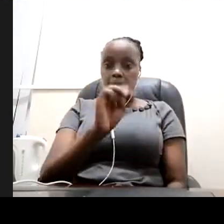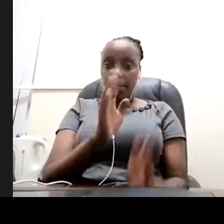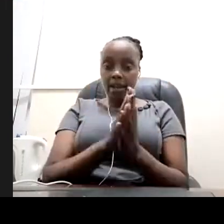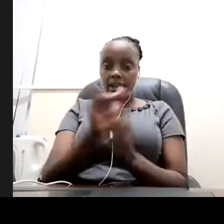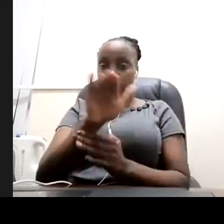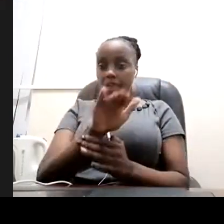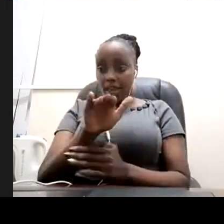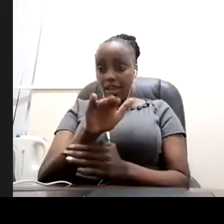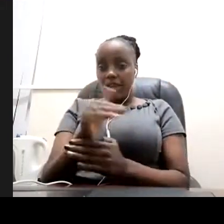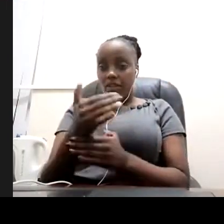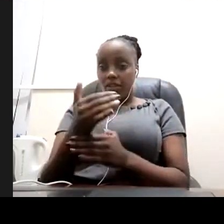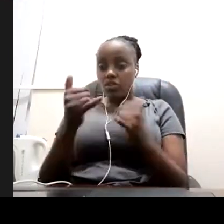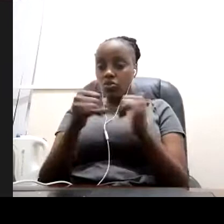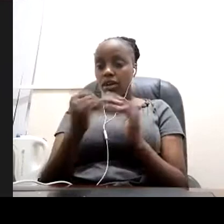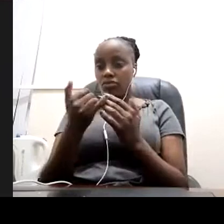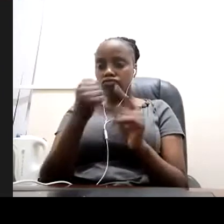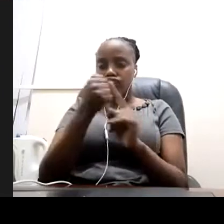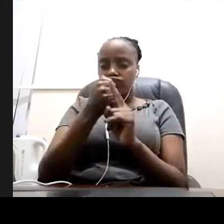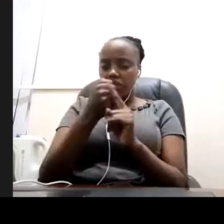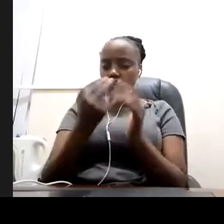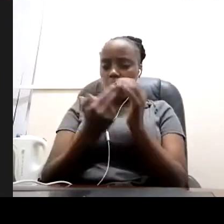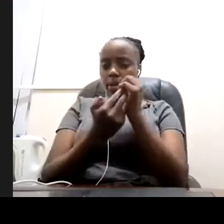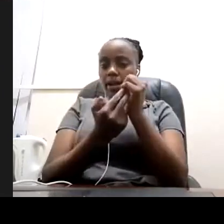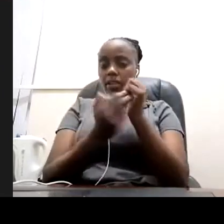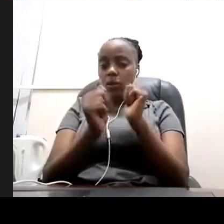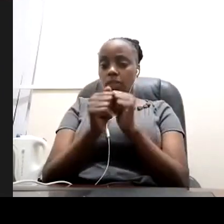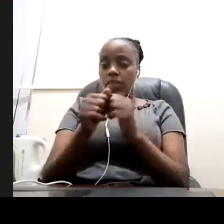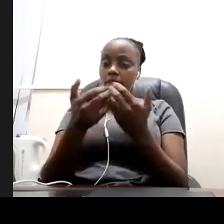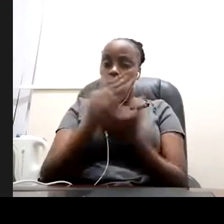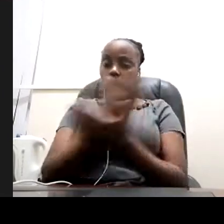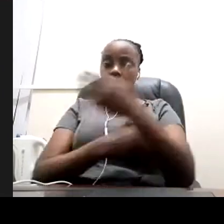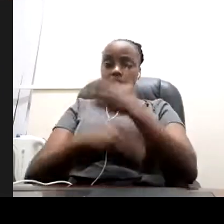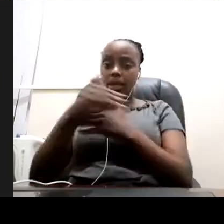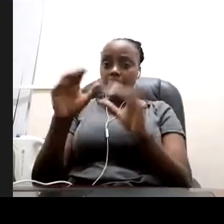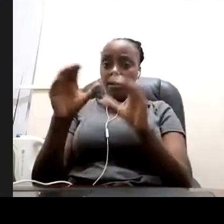be pursuing in partnership with the disability movement and with OPDs.